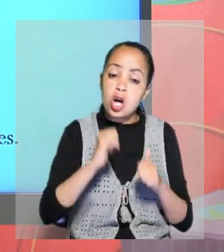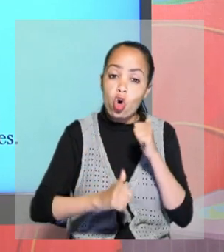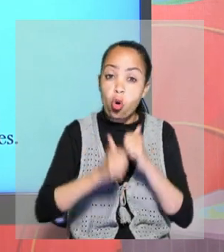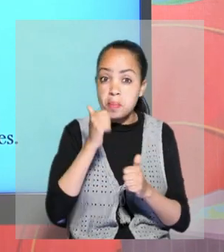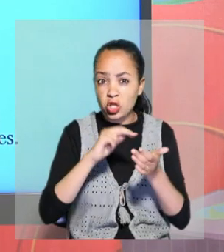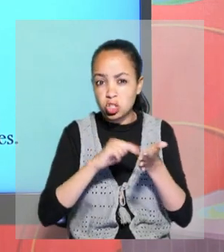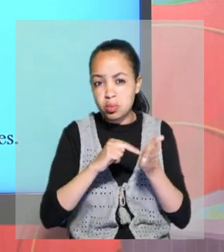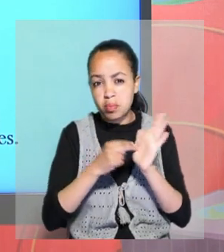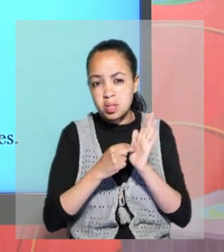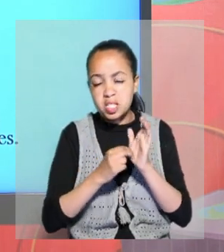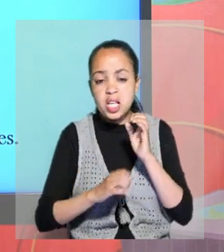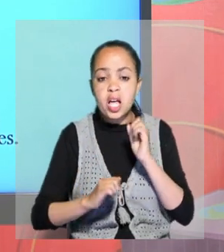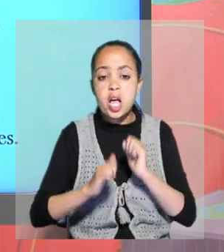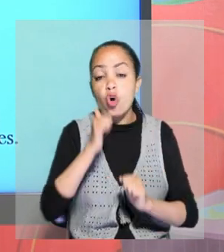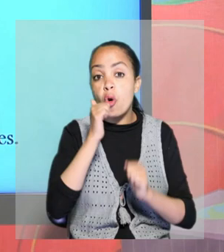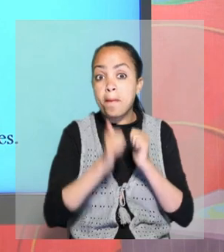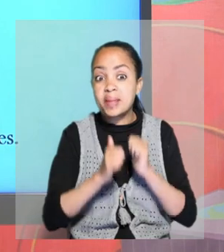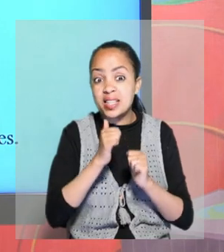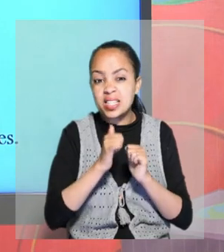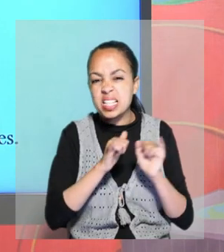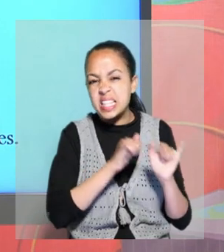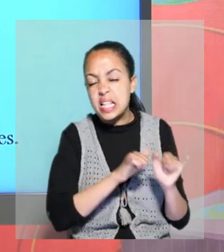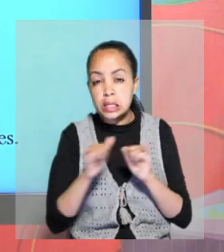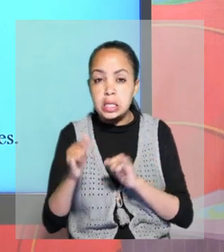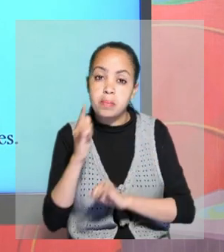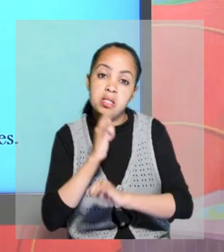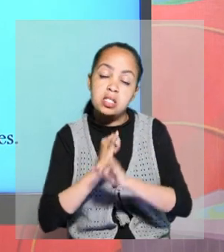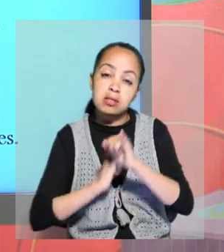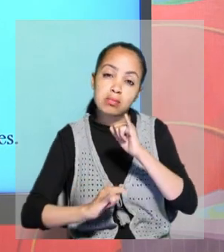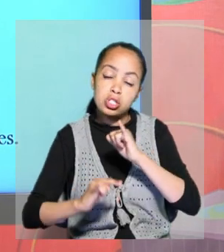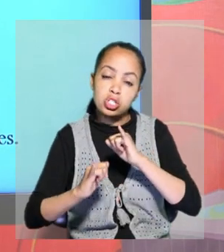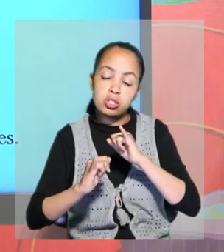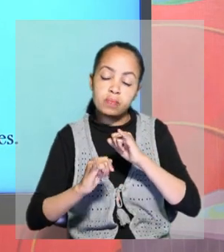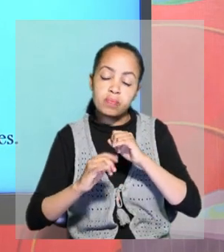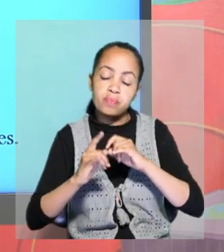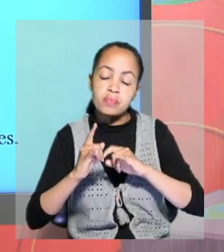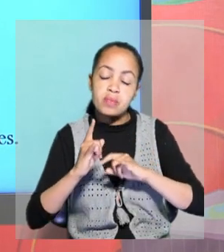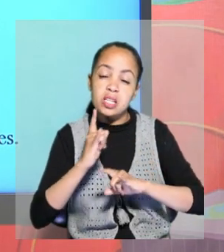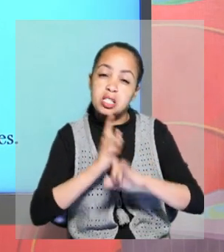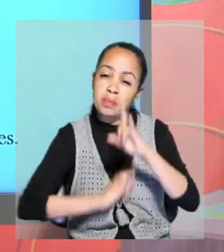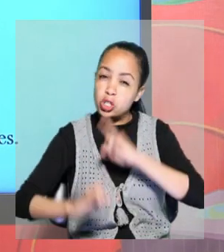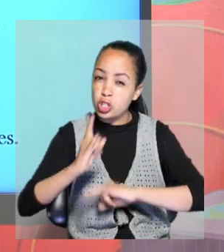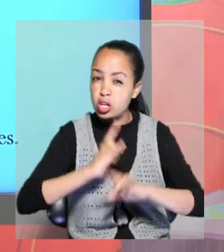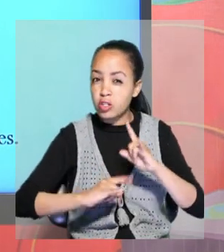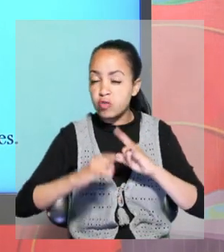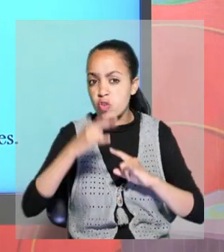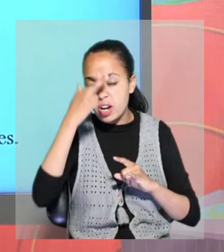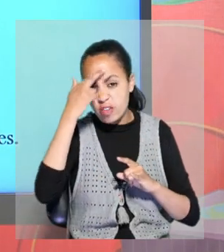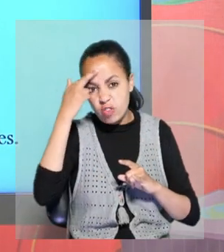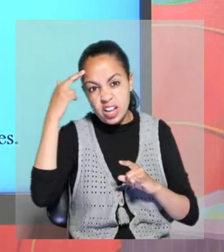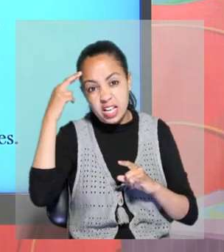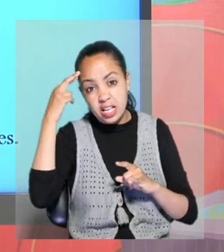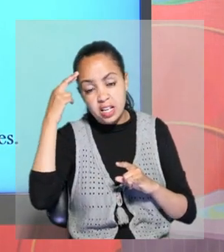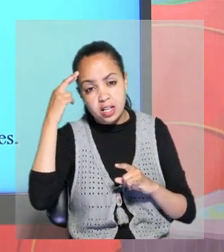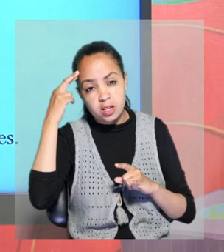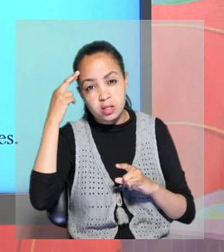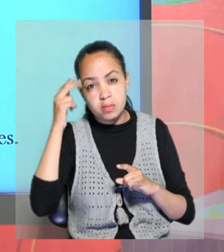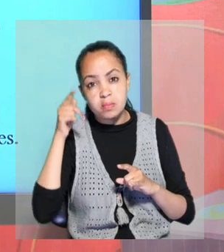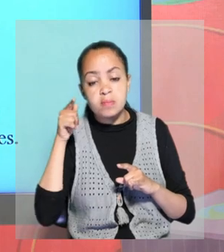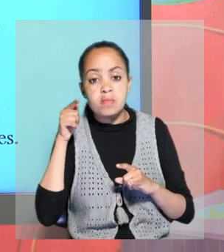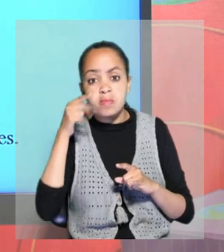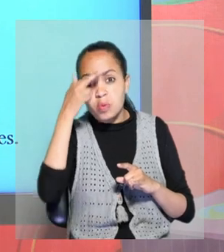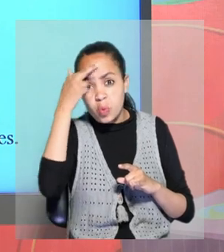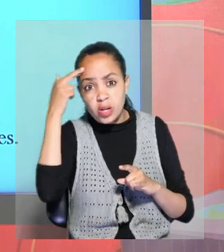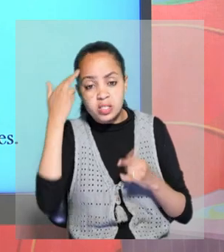competition, a competition of the same species for a given resource. A competition between the